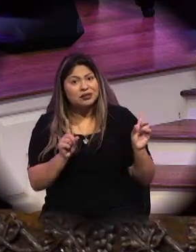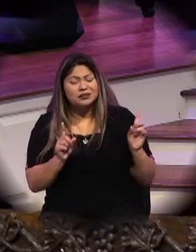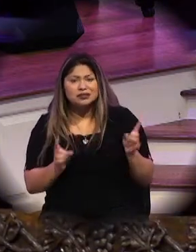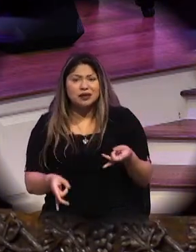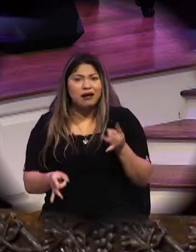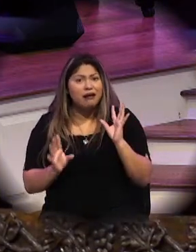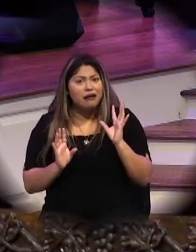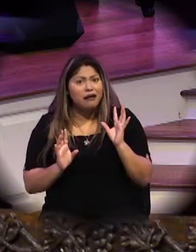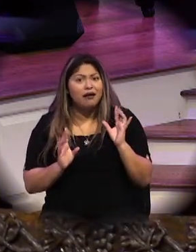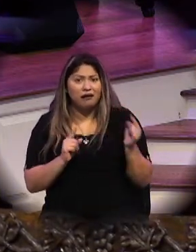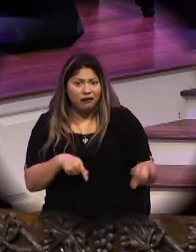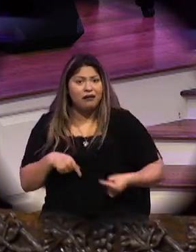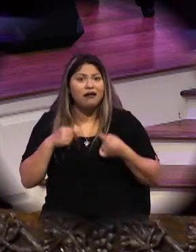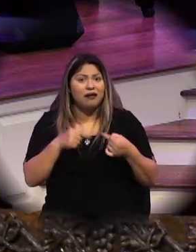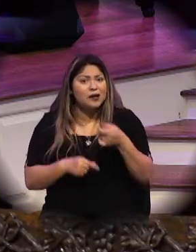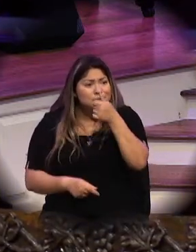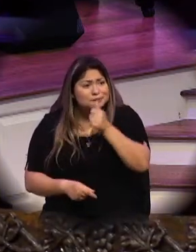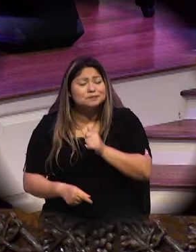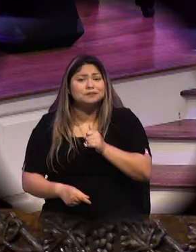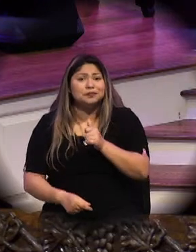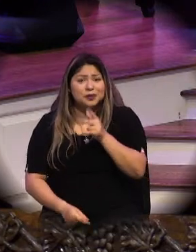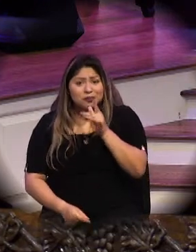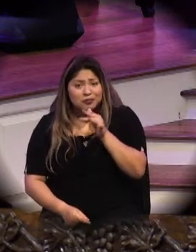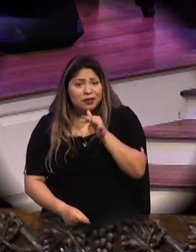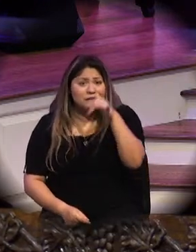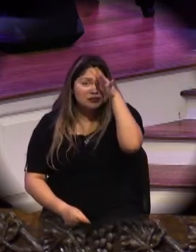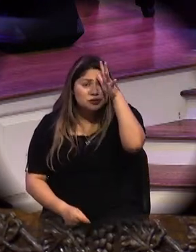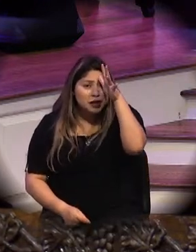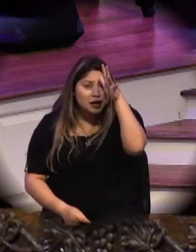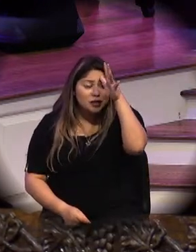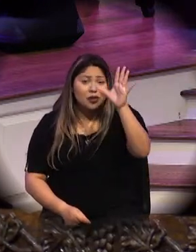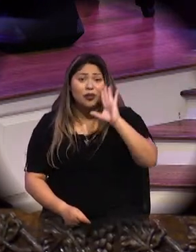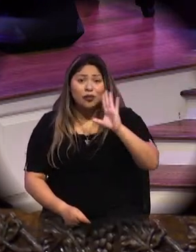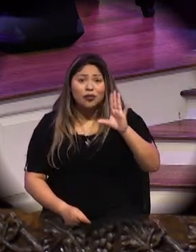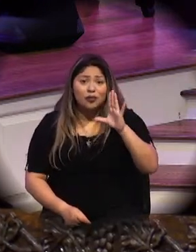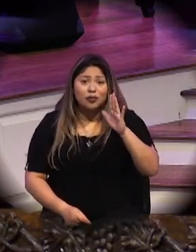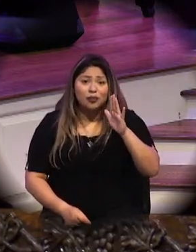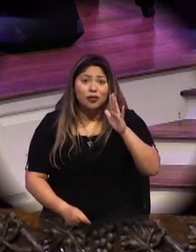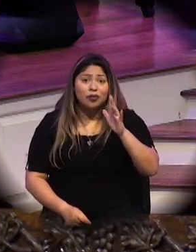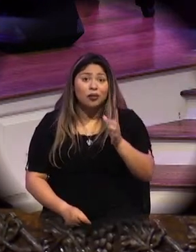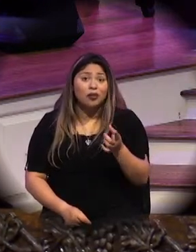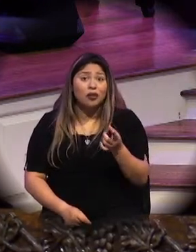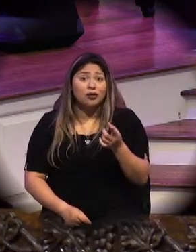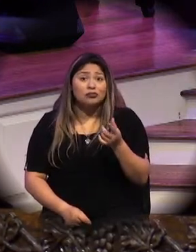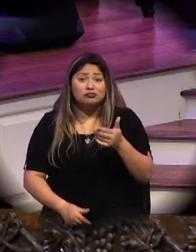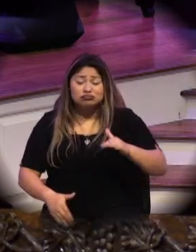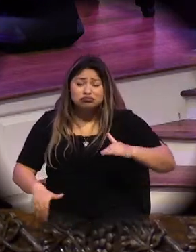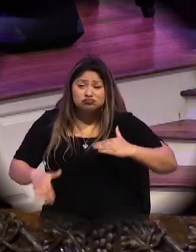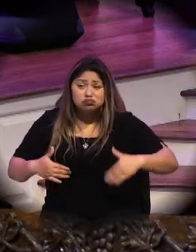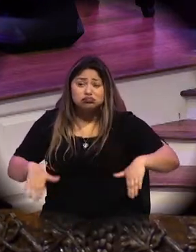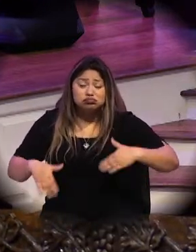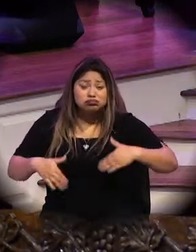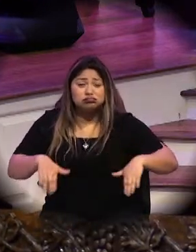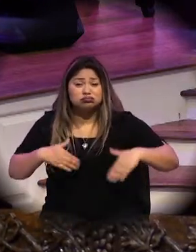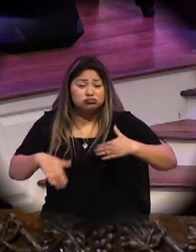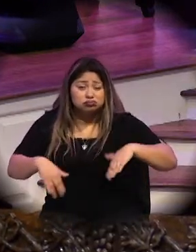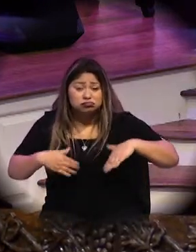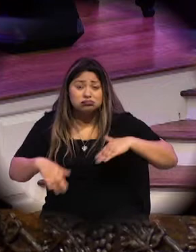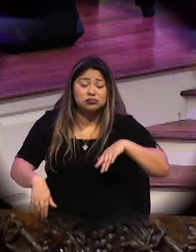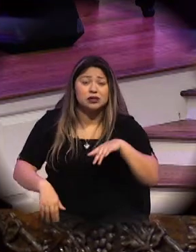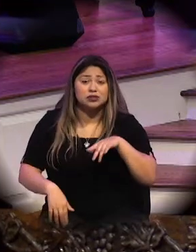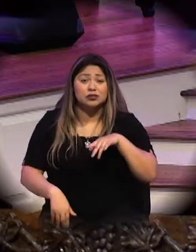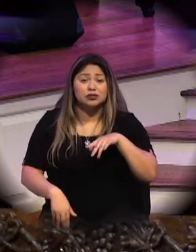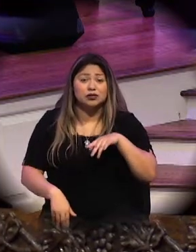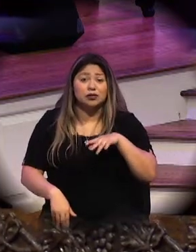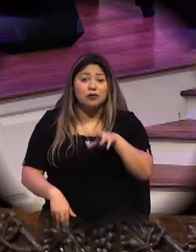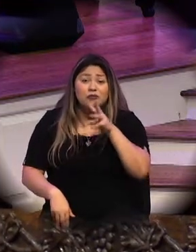great heartache, because here you have the mom and the dad who will march one at a time, really long ways to the ocean to